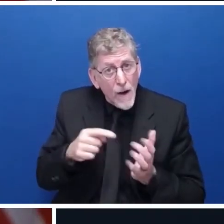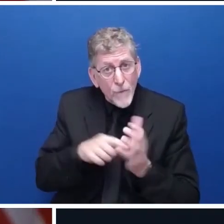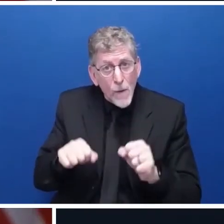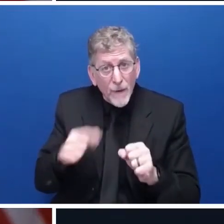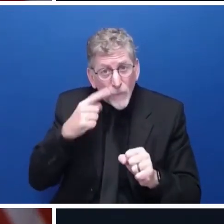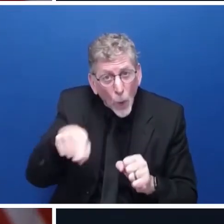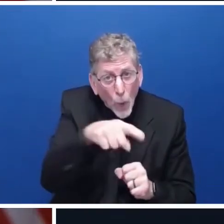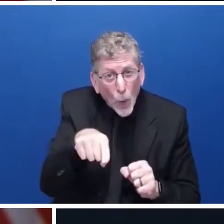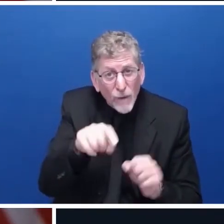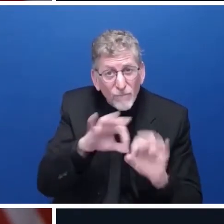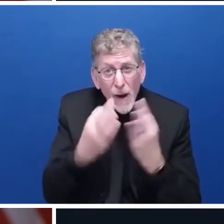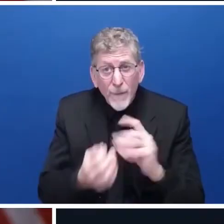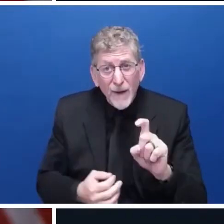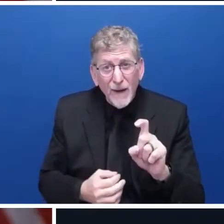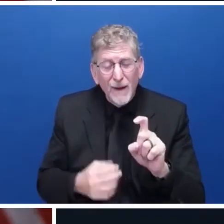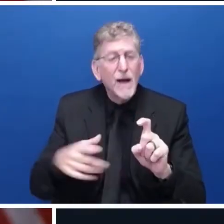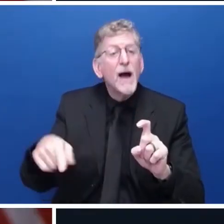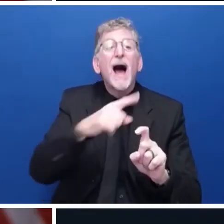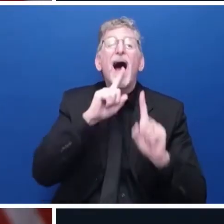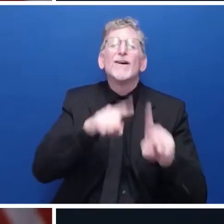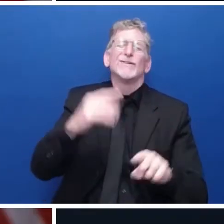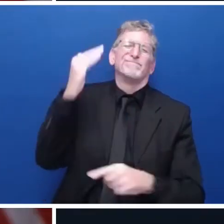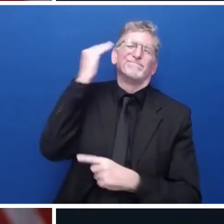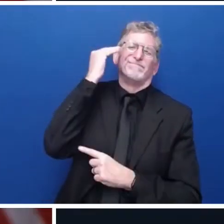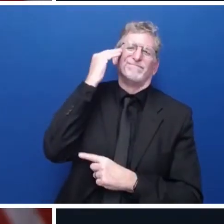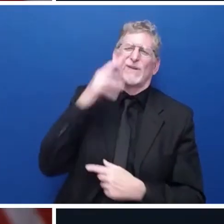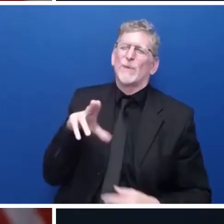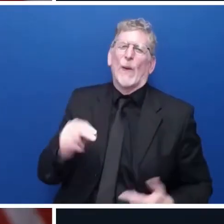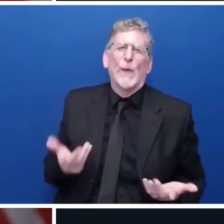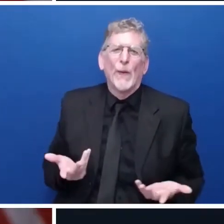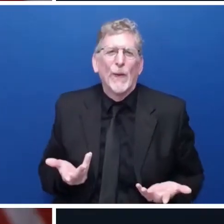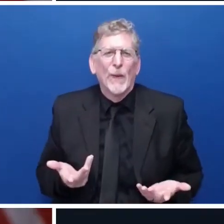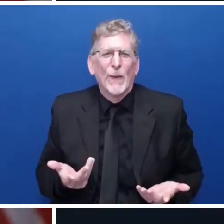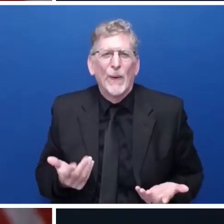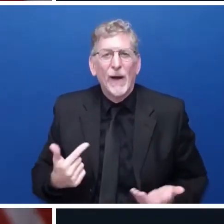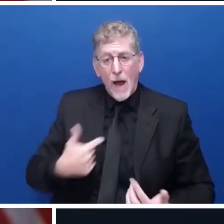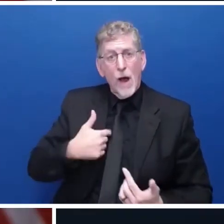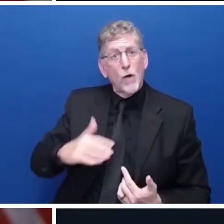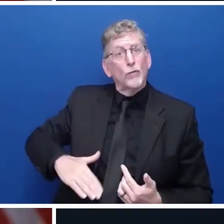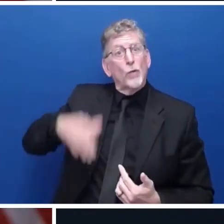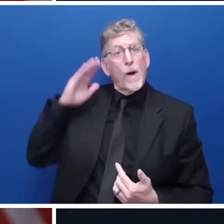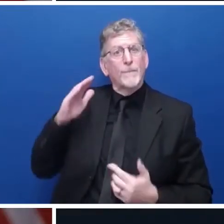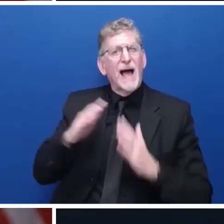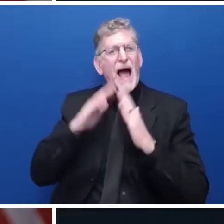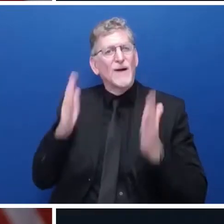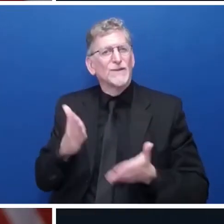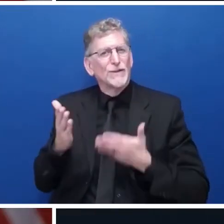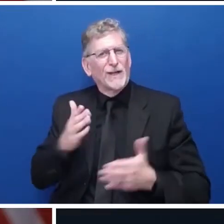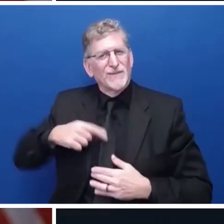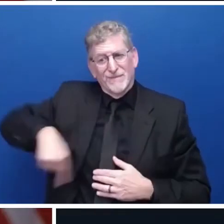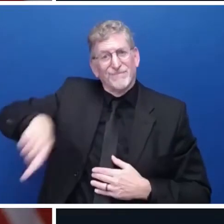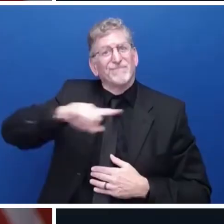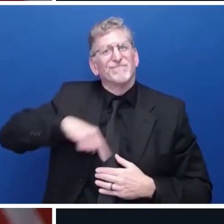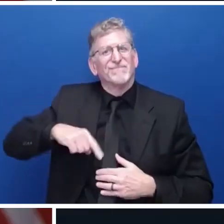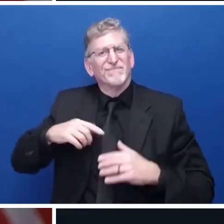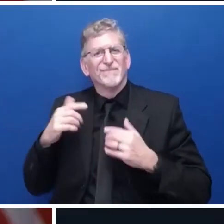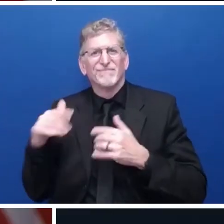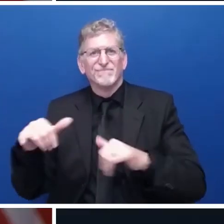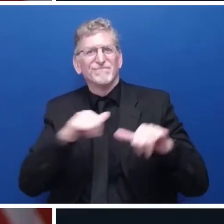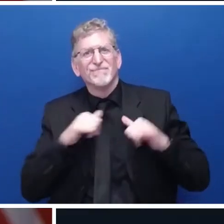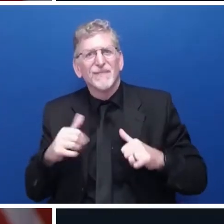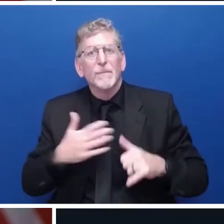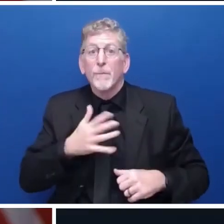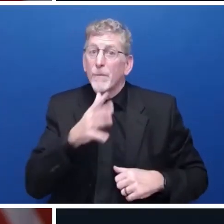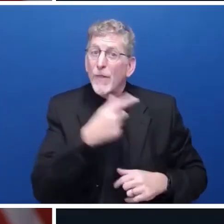was a nurse and my father was a career law enforcement officer. I began my career by following in my father's footsteps